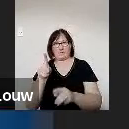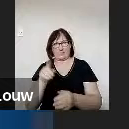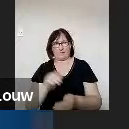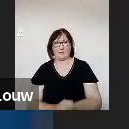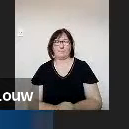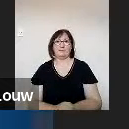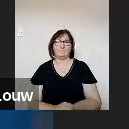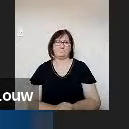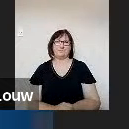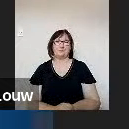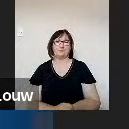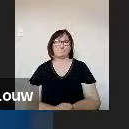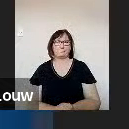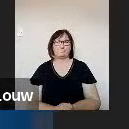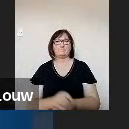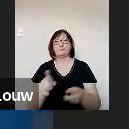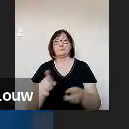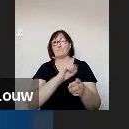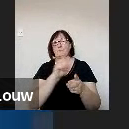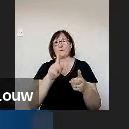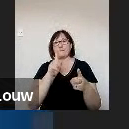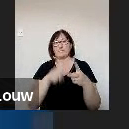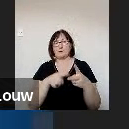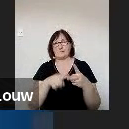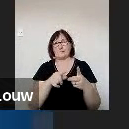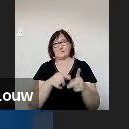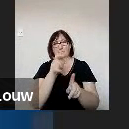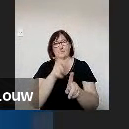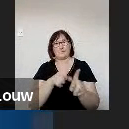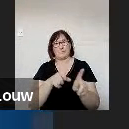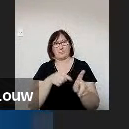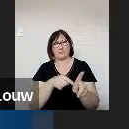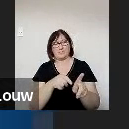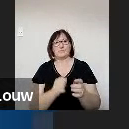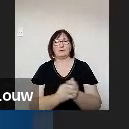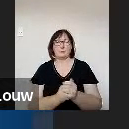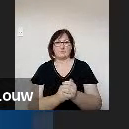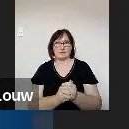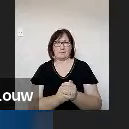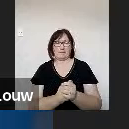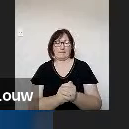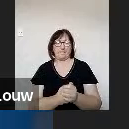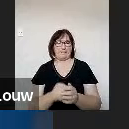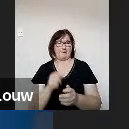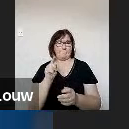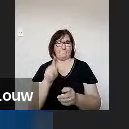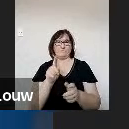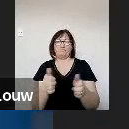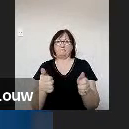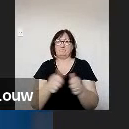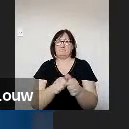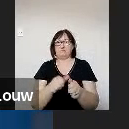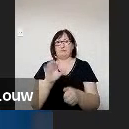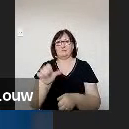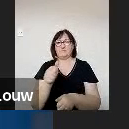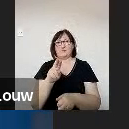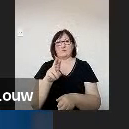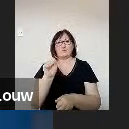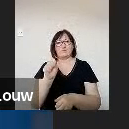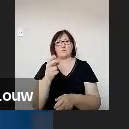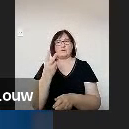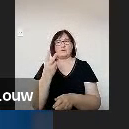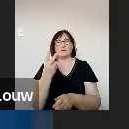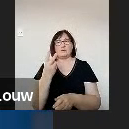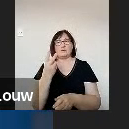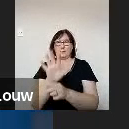profile for our second presenter, Ms. Silwane Molebati. She joined SARS in 2015. She is currently a